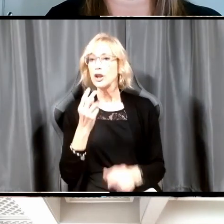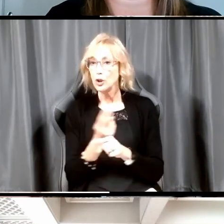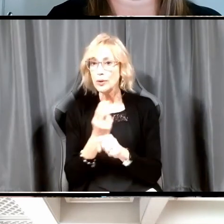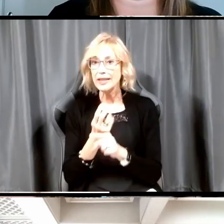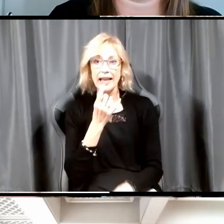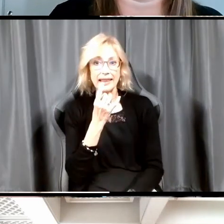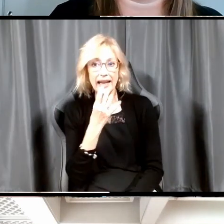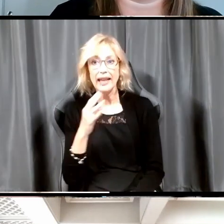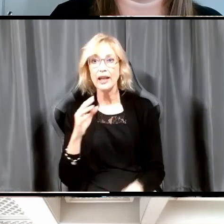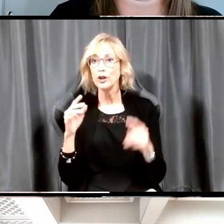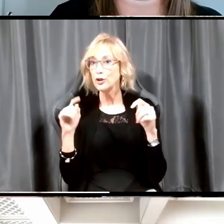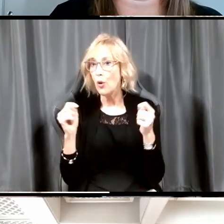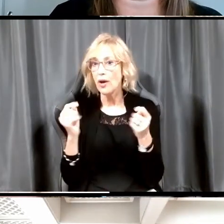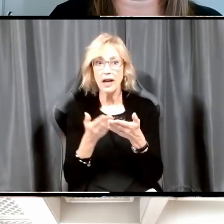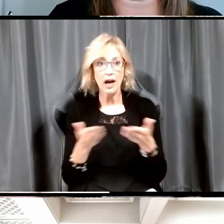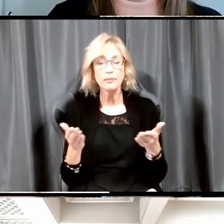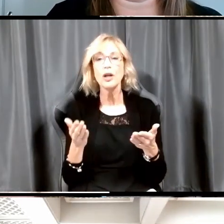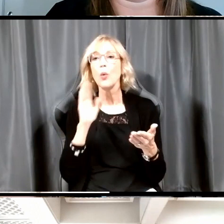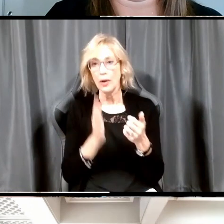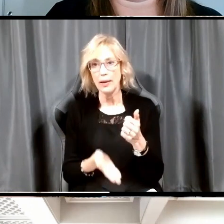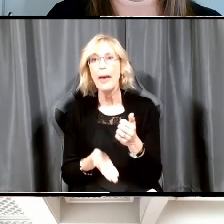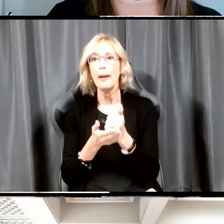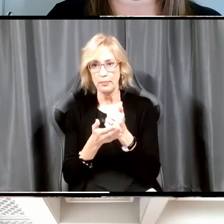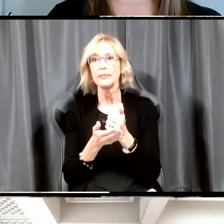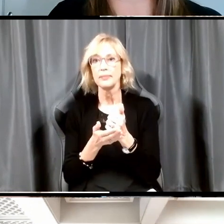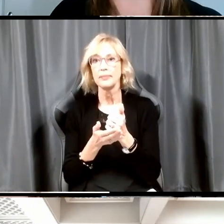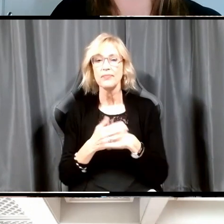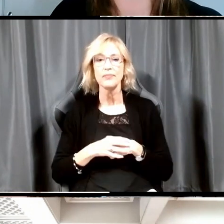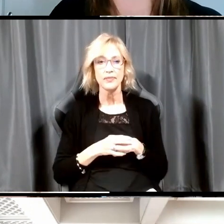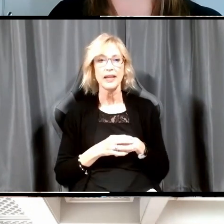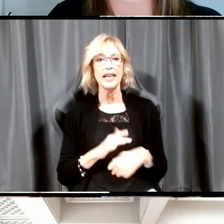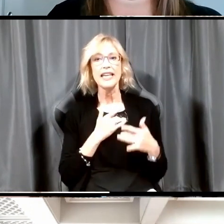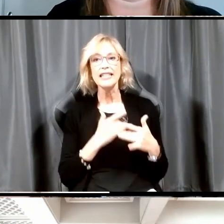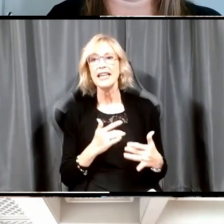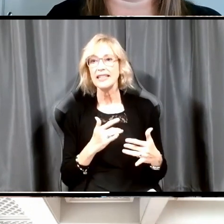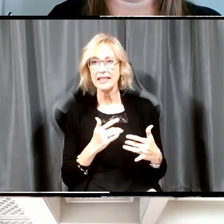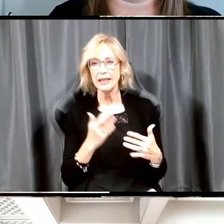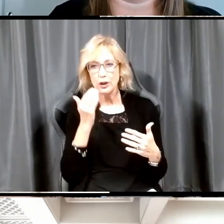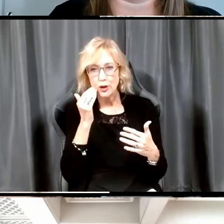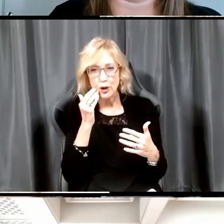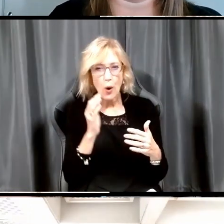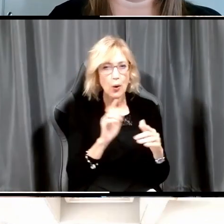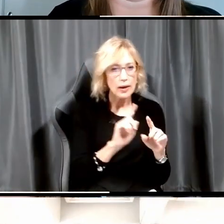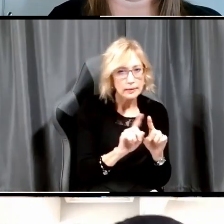objects will accentuate or highlight the target, and tendency to discriminate details or show increased visual